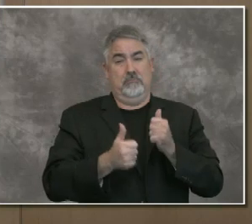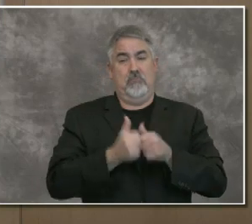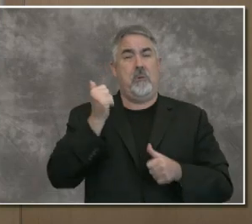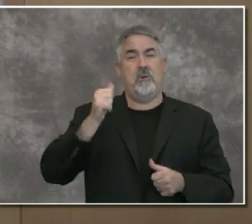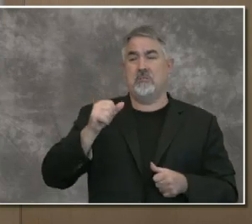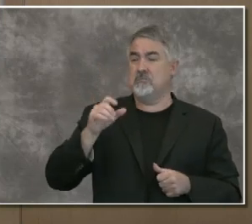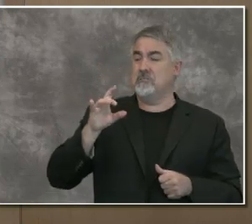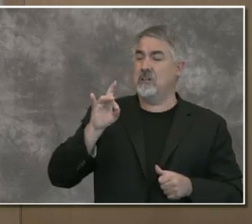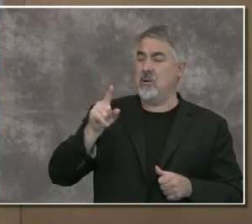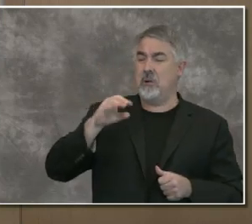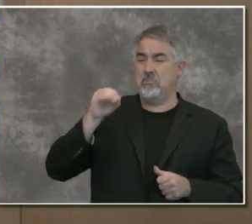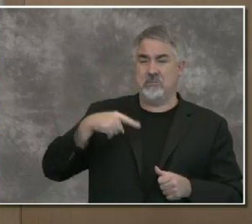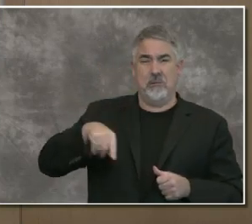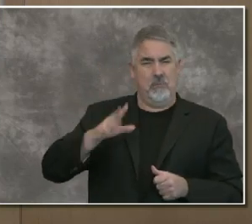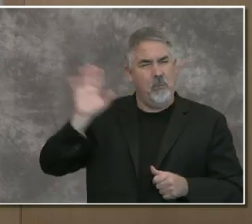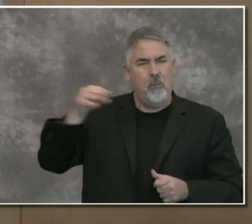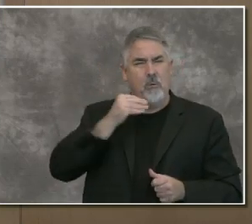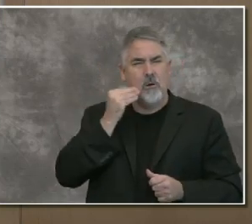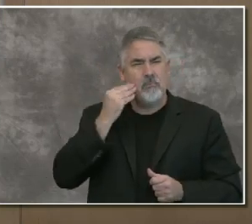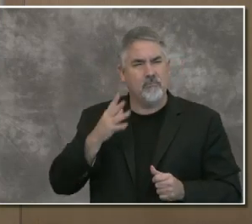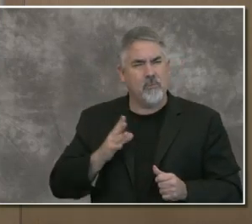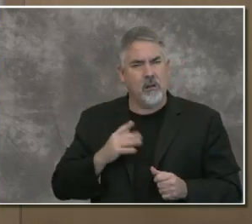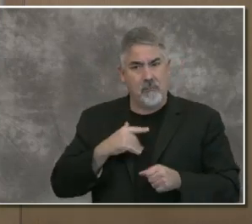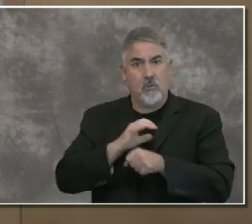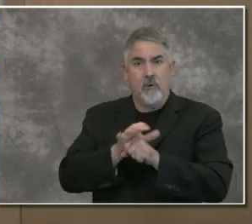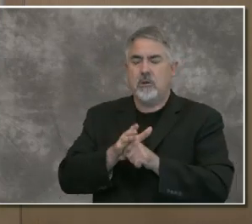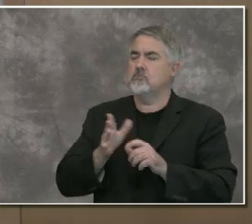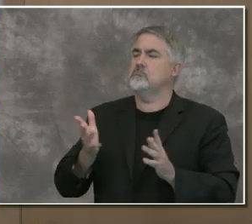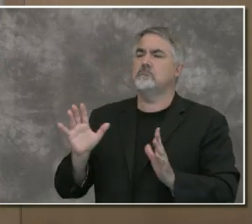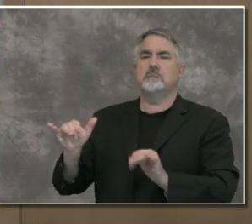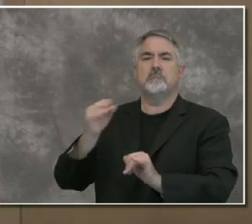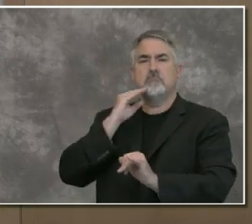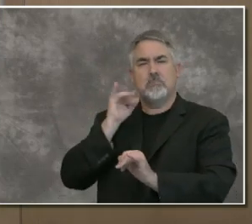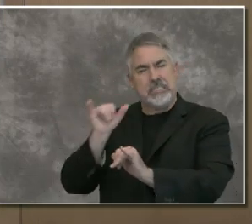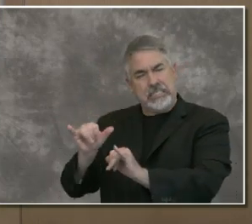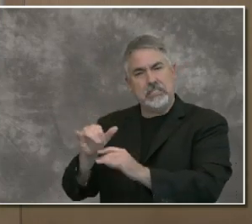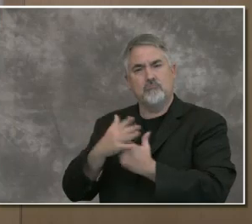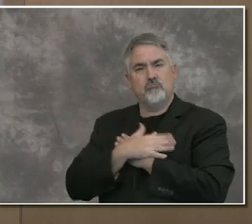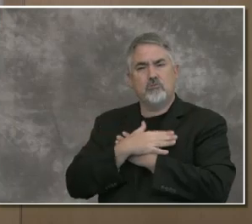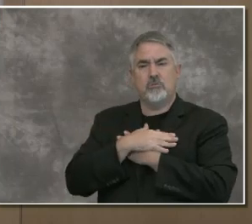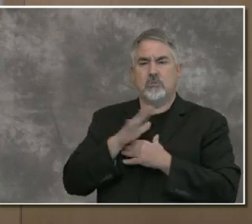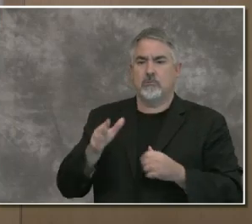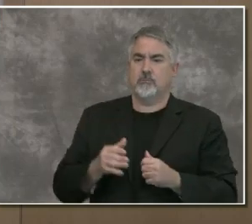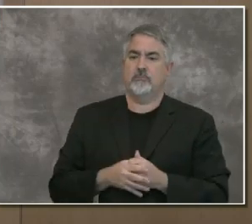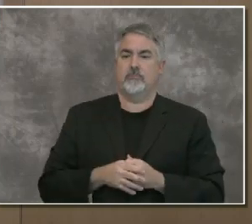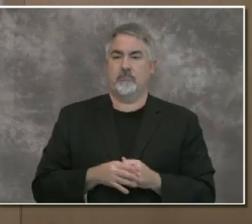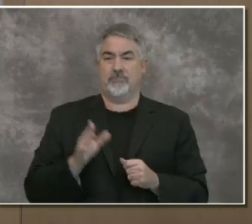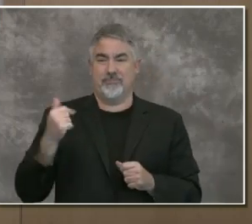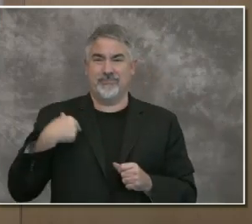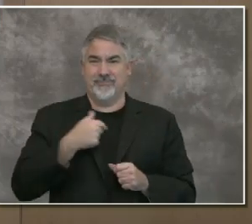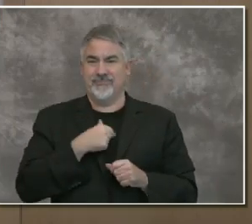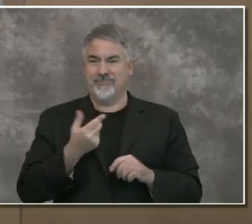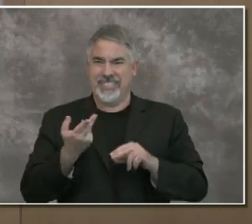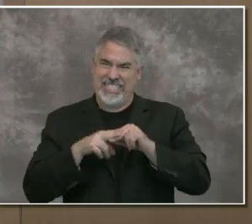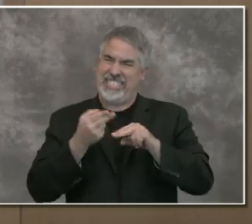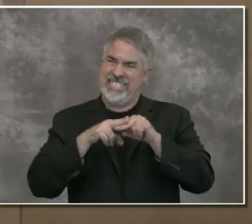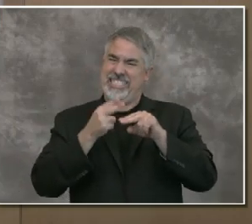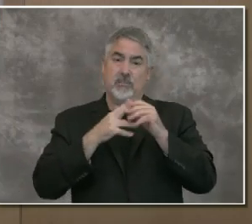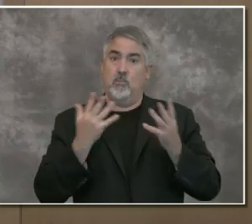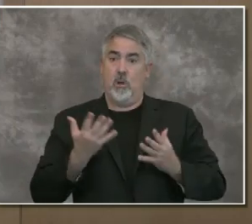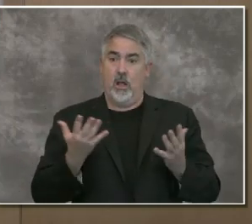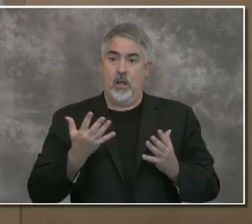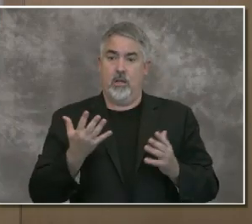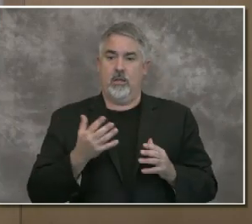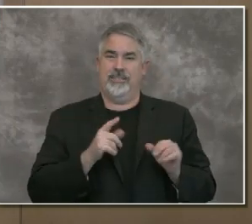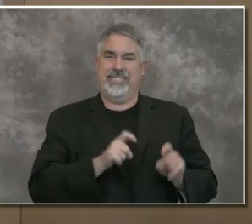the ICU. So it really is based on testing, and we are trying to increase our local capacity. You may have